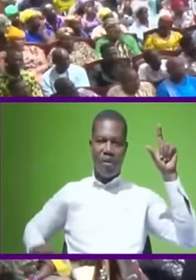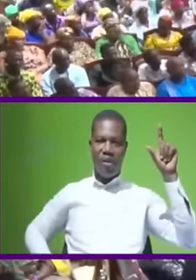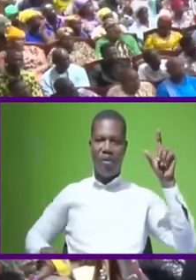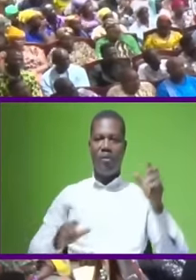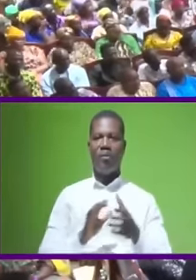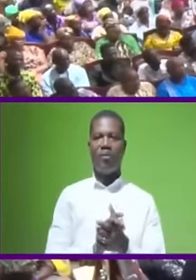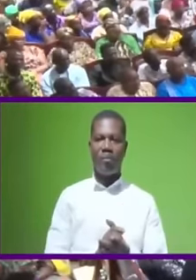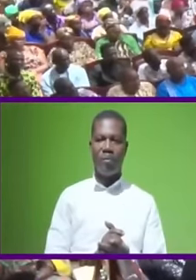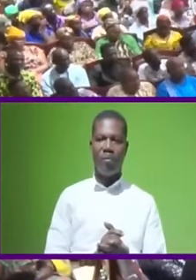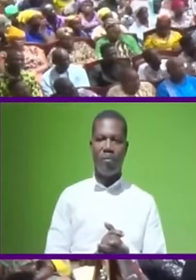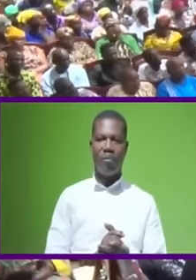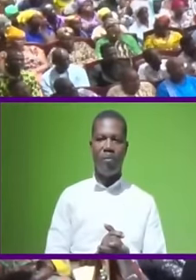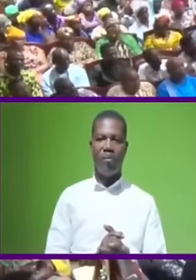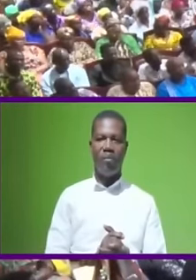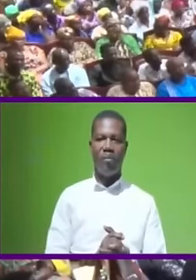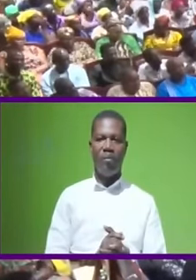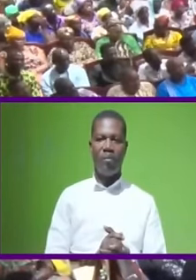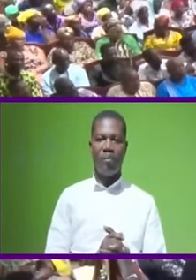Hallelujah.